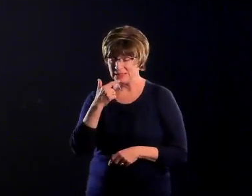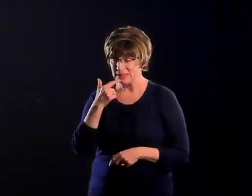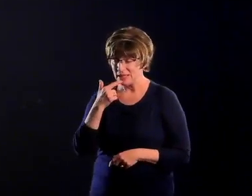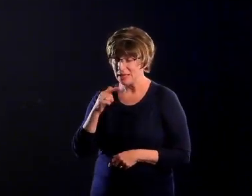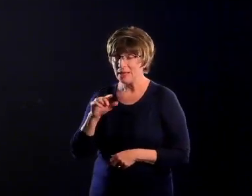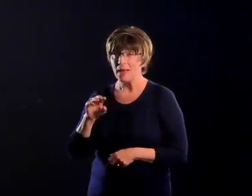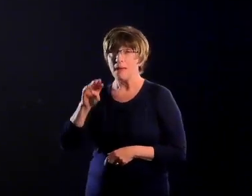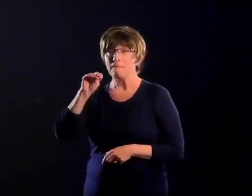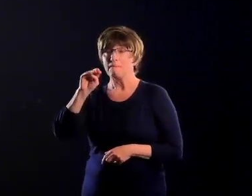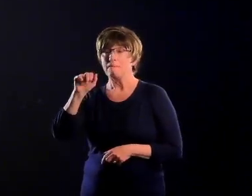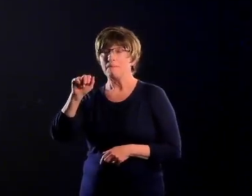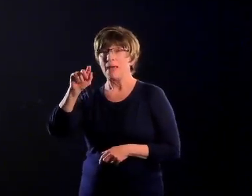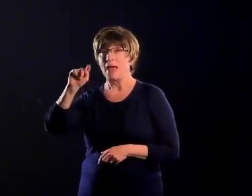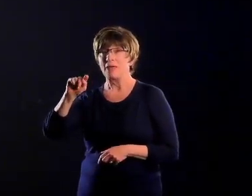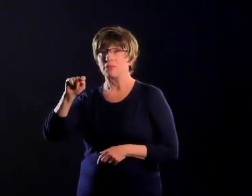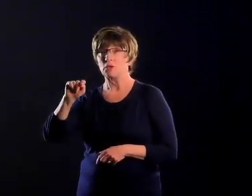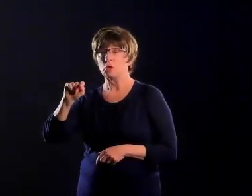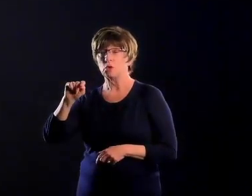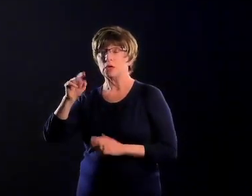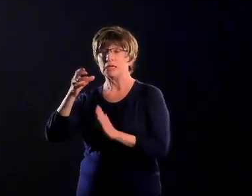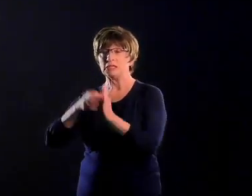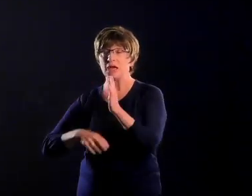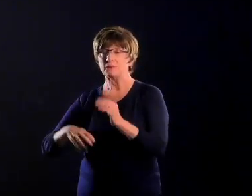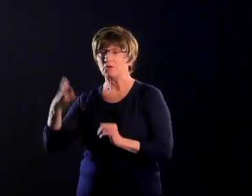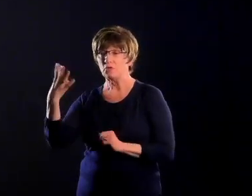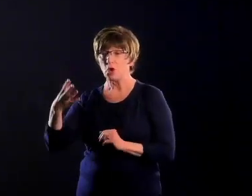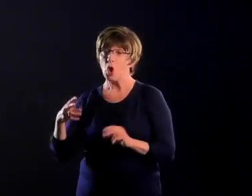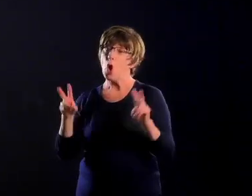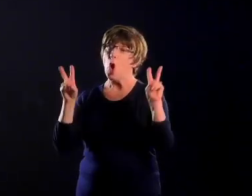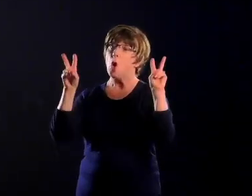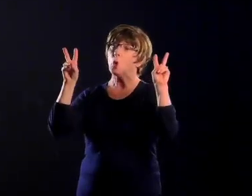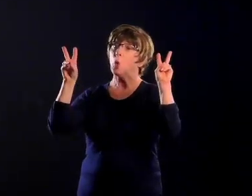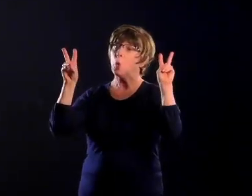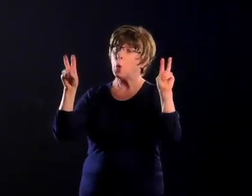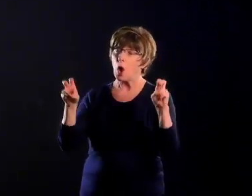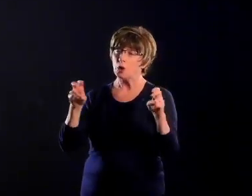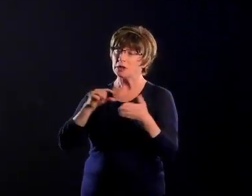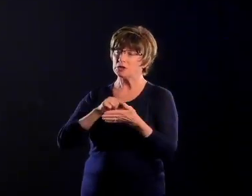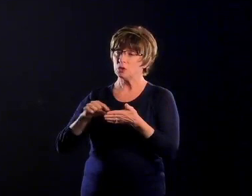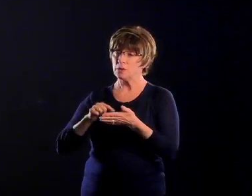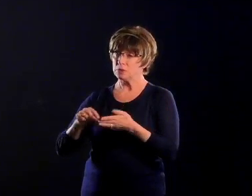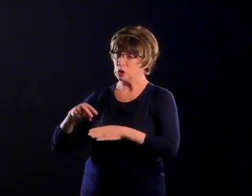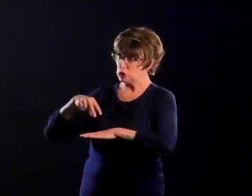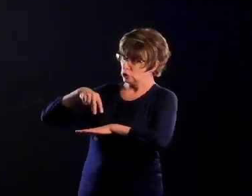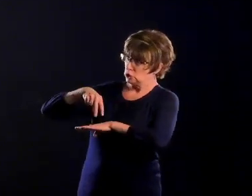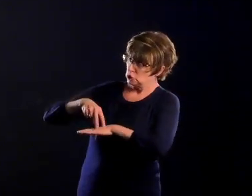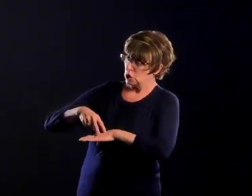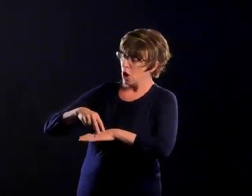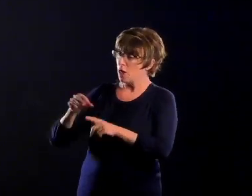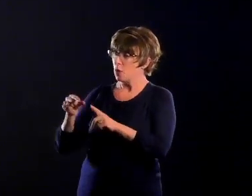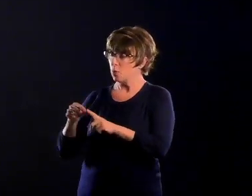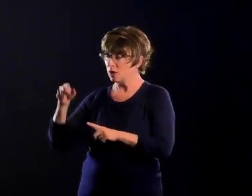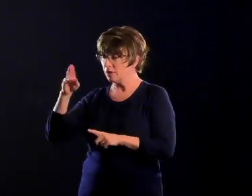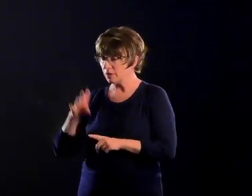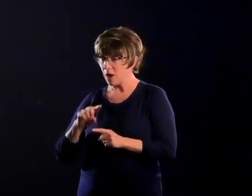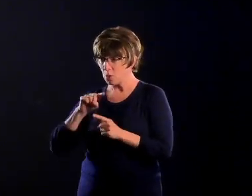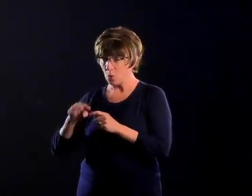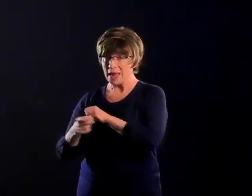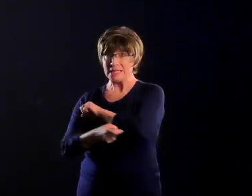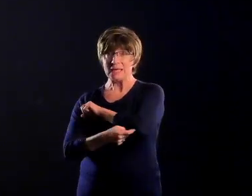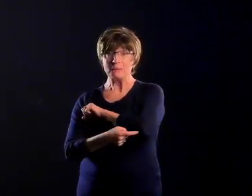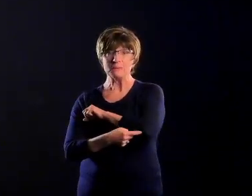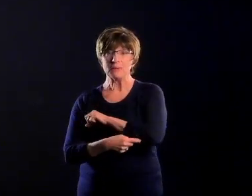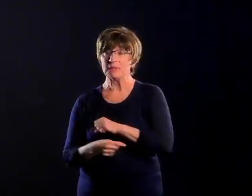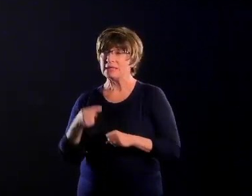chapter 4, he quoted scripture. He stood upon the word of God on three different times when he was tempted. He said, "It is